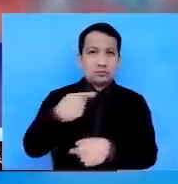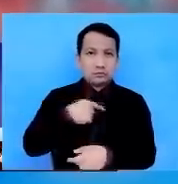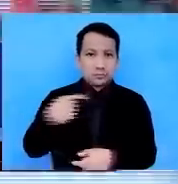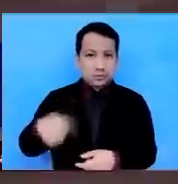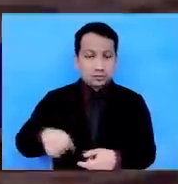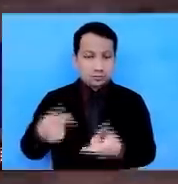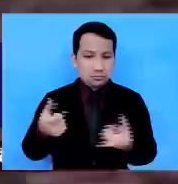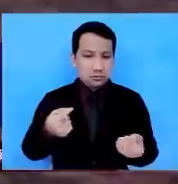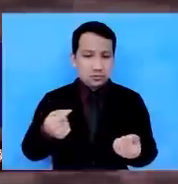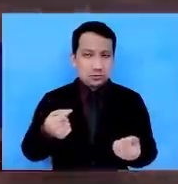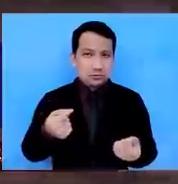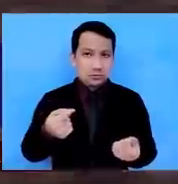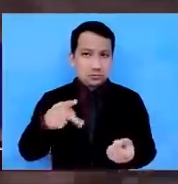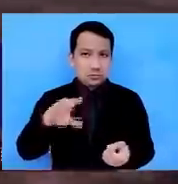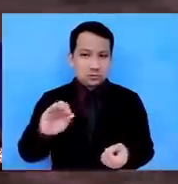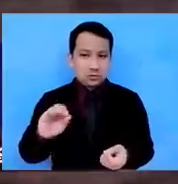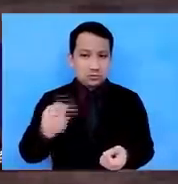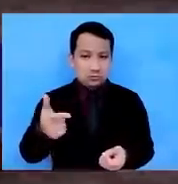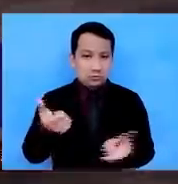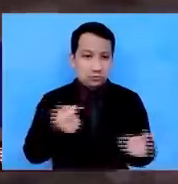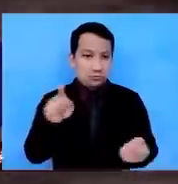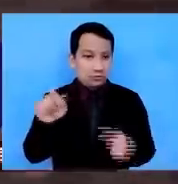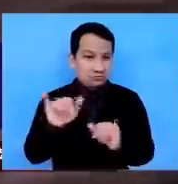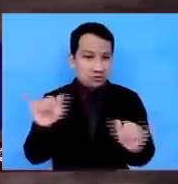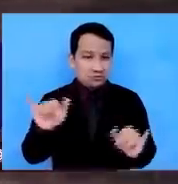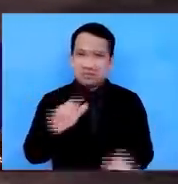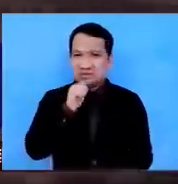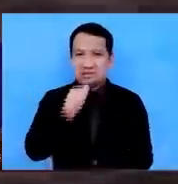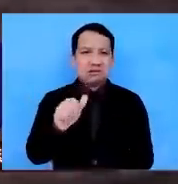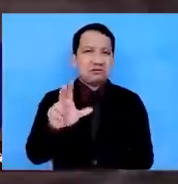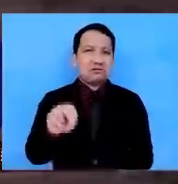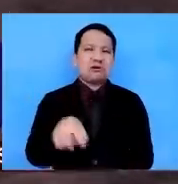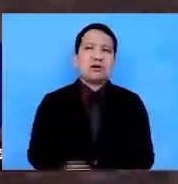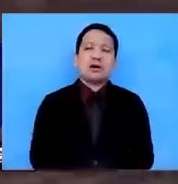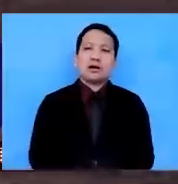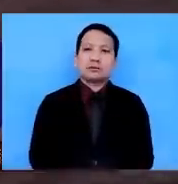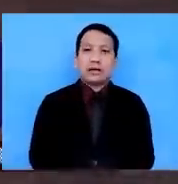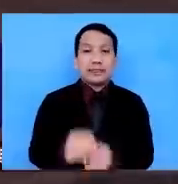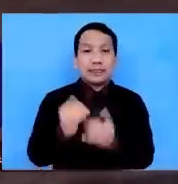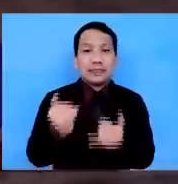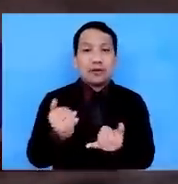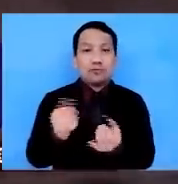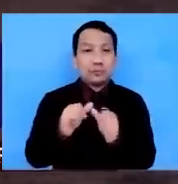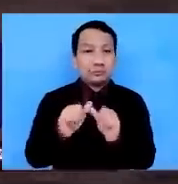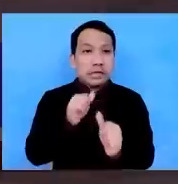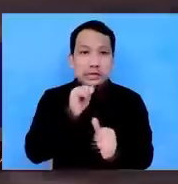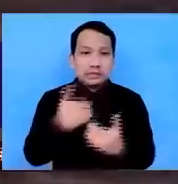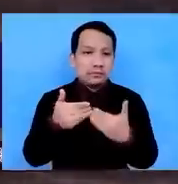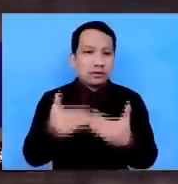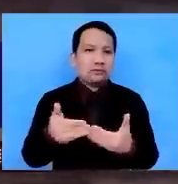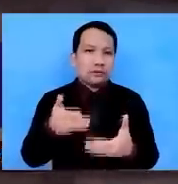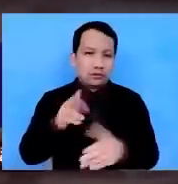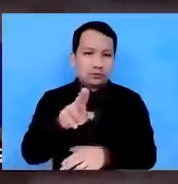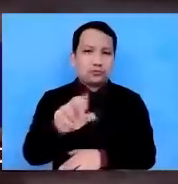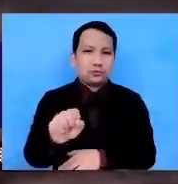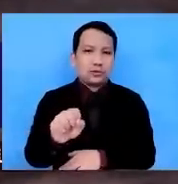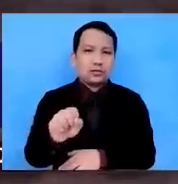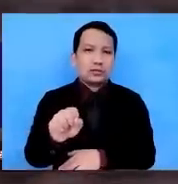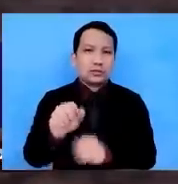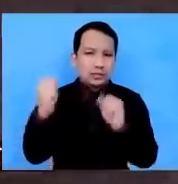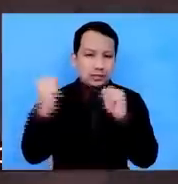don't think so. Sa kabila niyan, tingin ng ilang senador hindi pa napapanahon para i-invoke ang US-Philippines Mutual